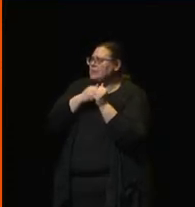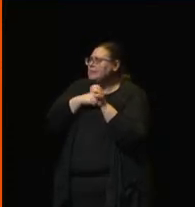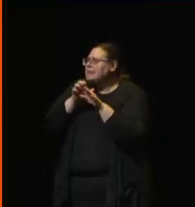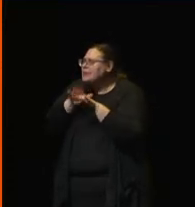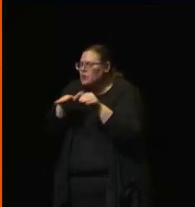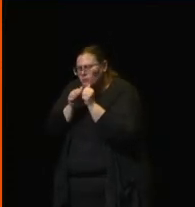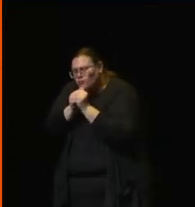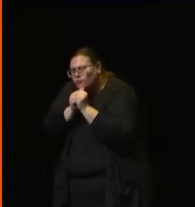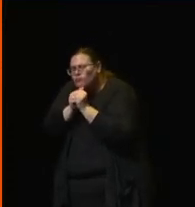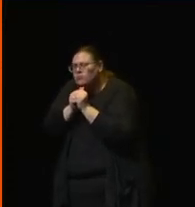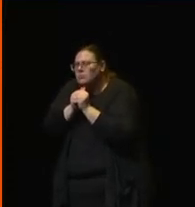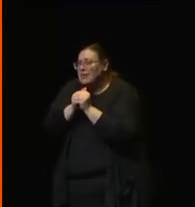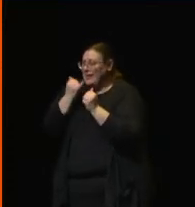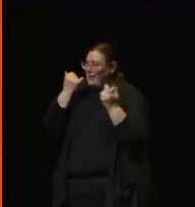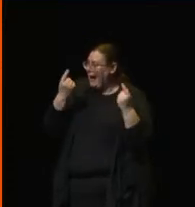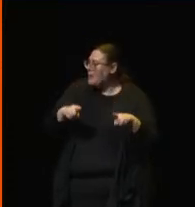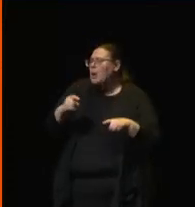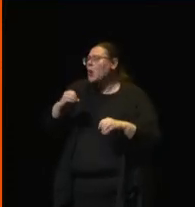Willow.